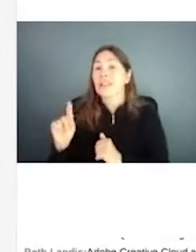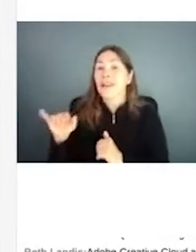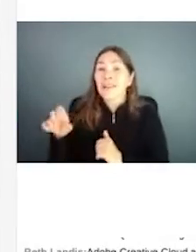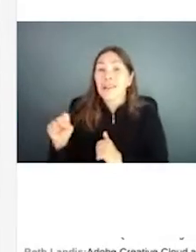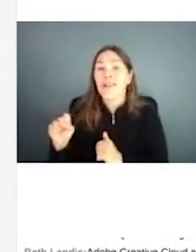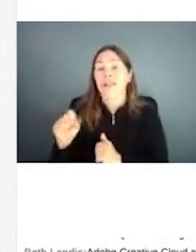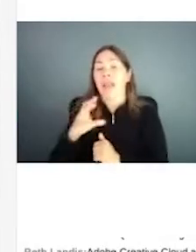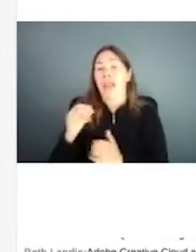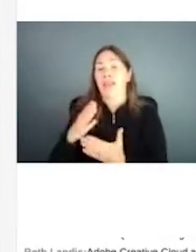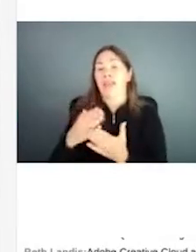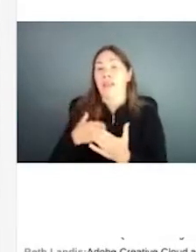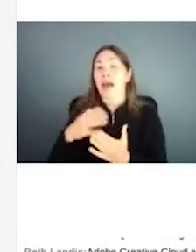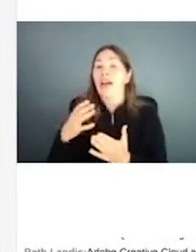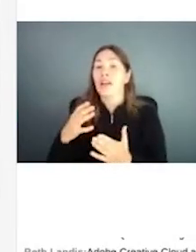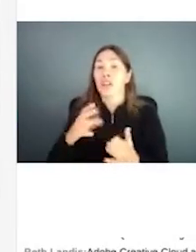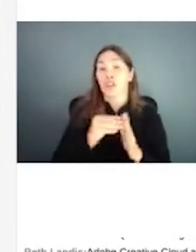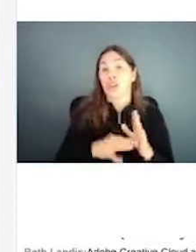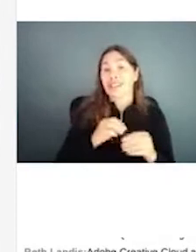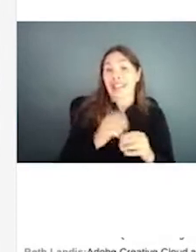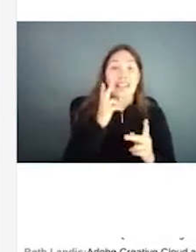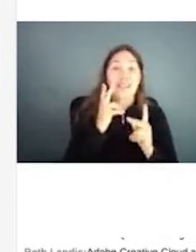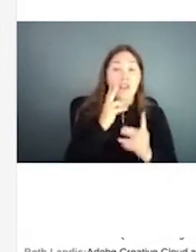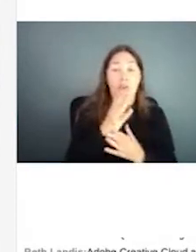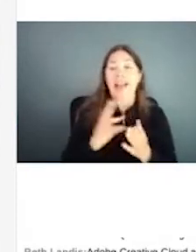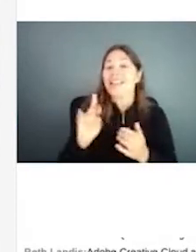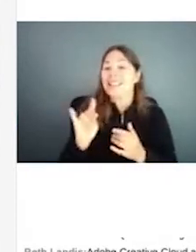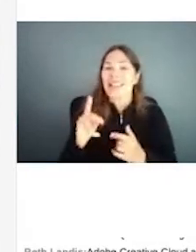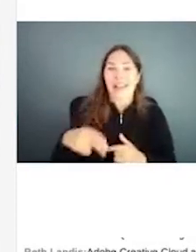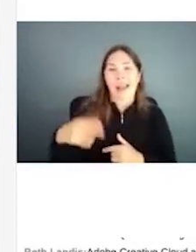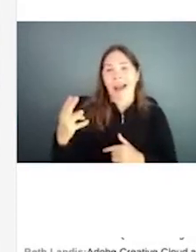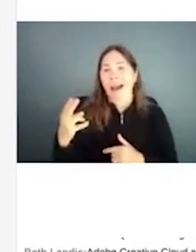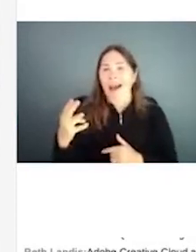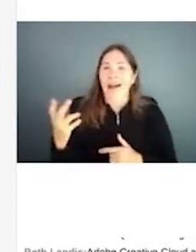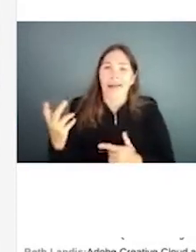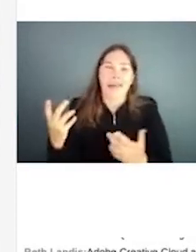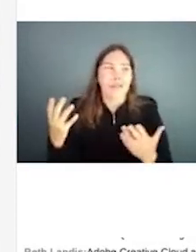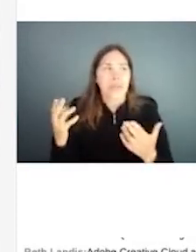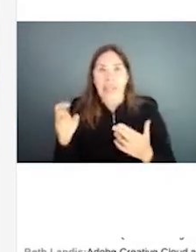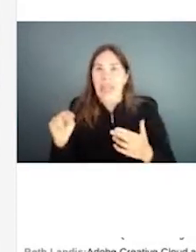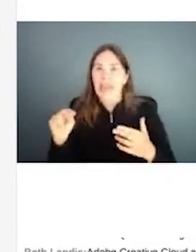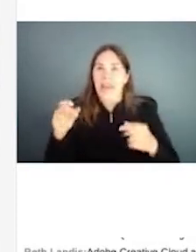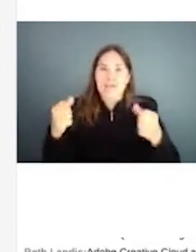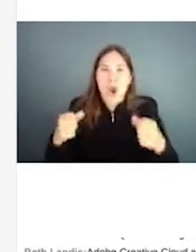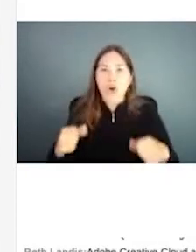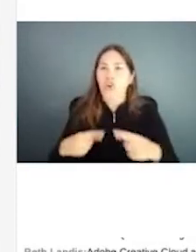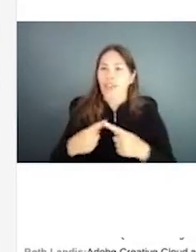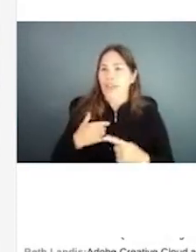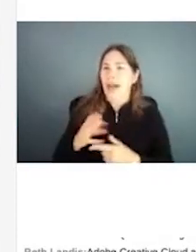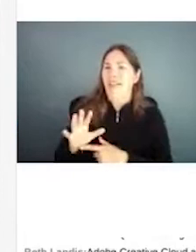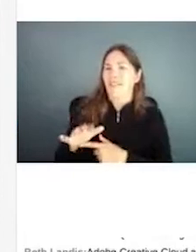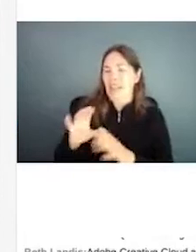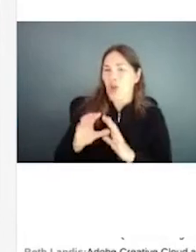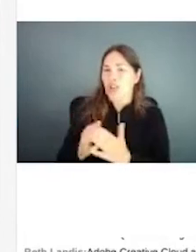my students in visual did these, you know, these high-end sort of hype posters. And then my video class, we did some